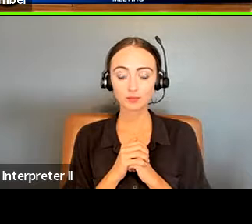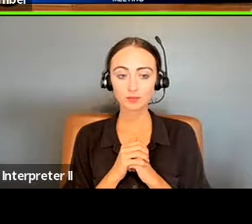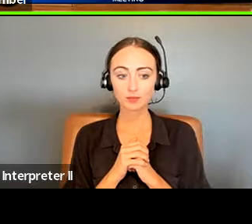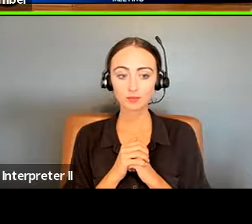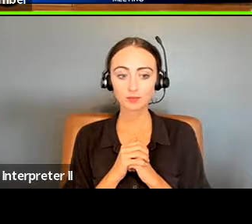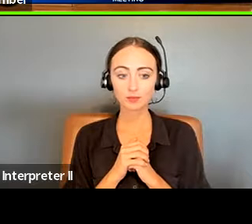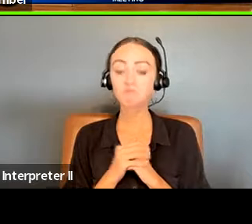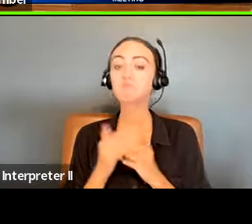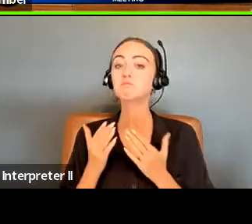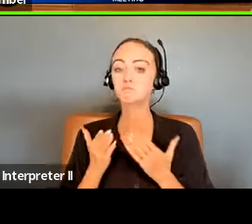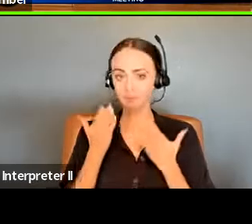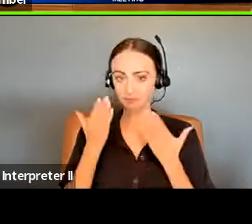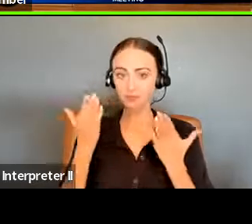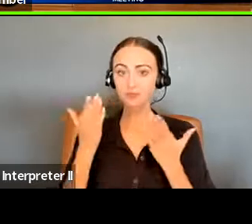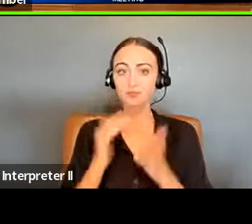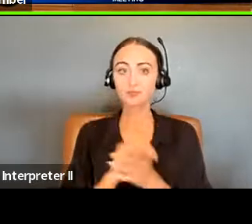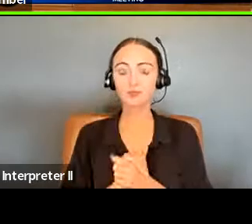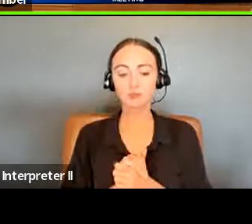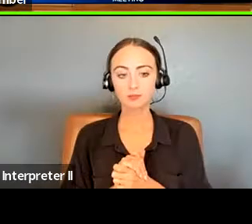It is so moved.